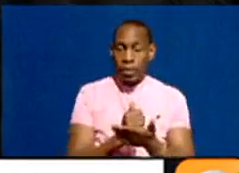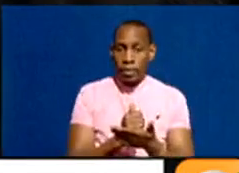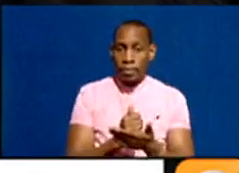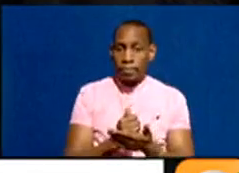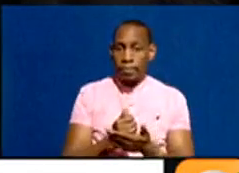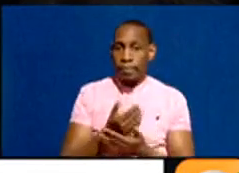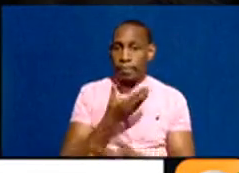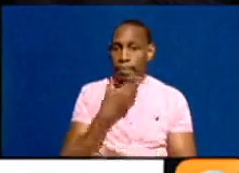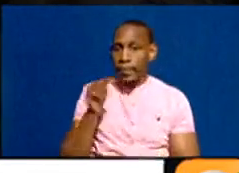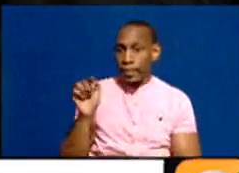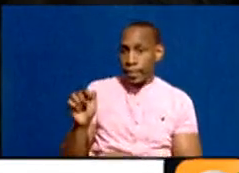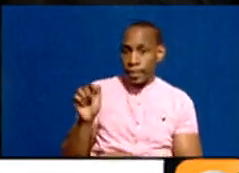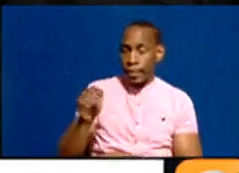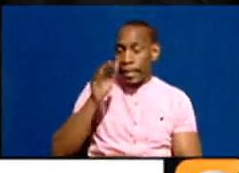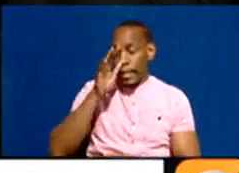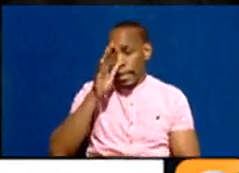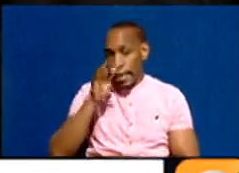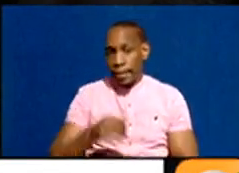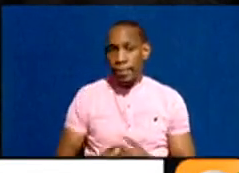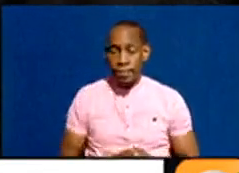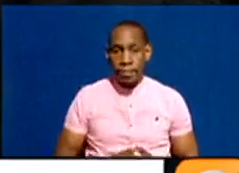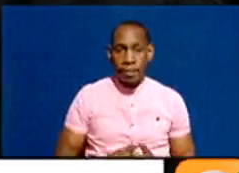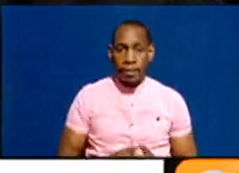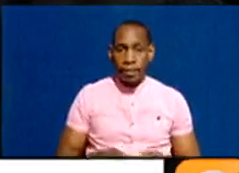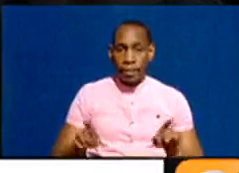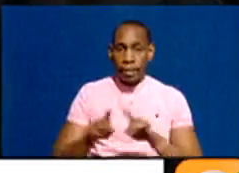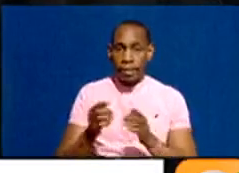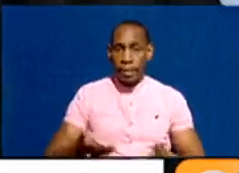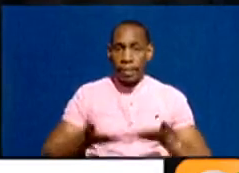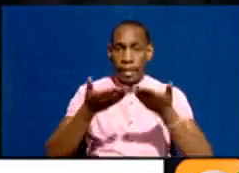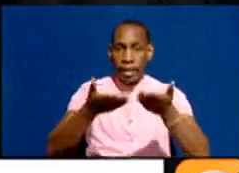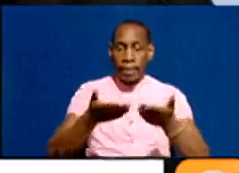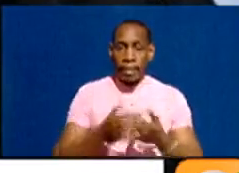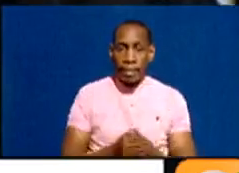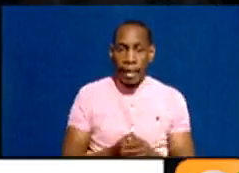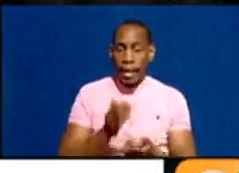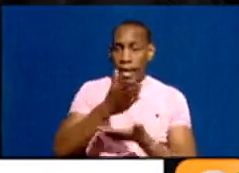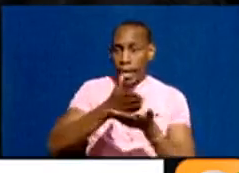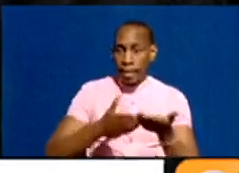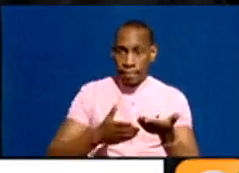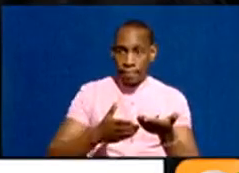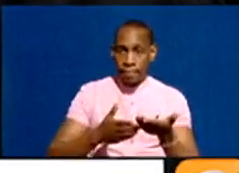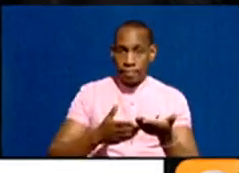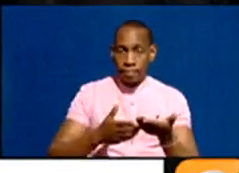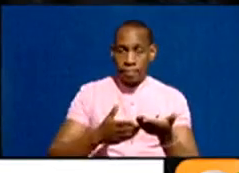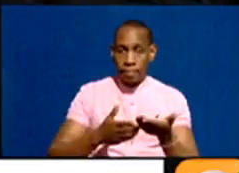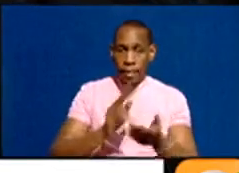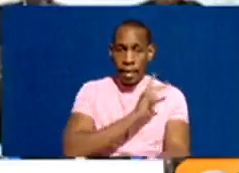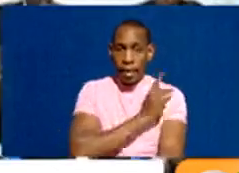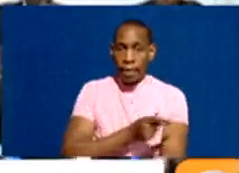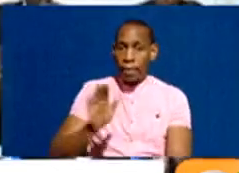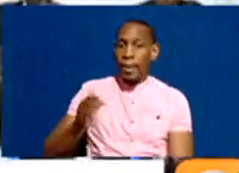he lied and put forward just half of what the power he